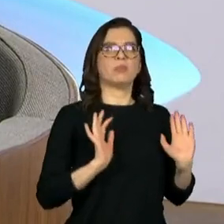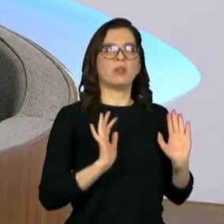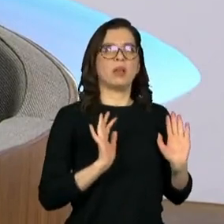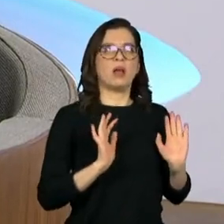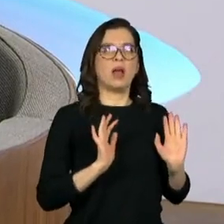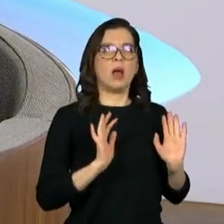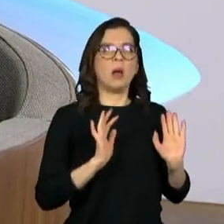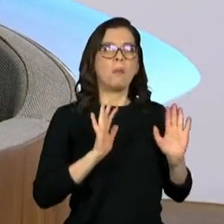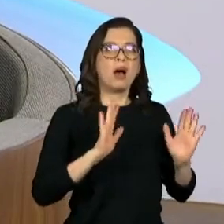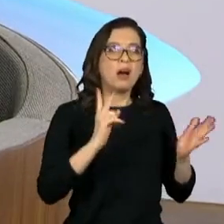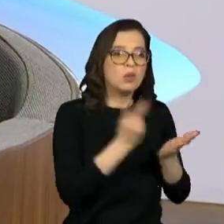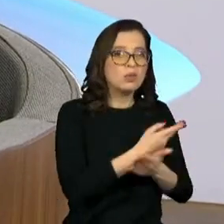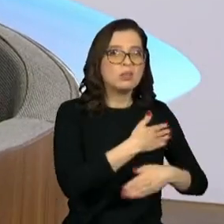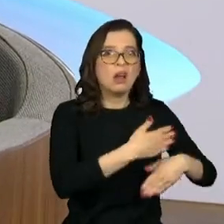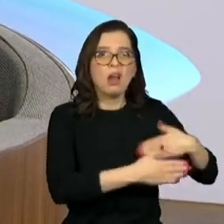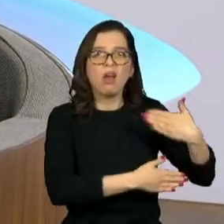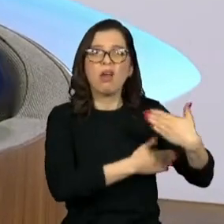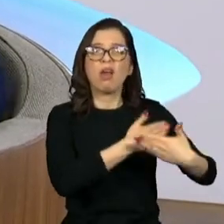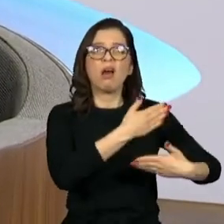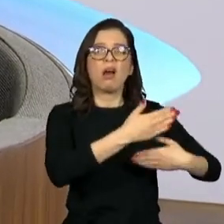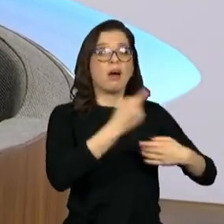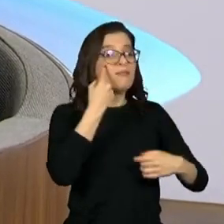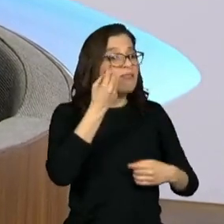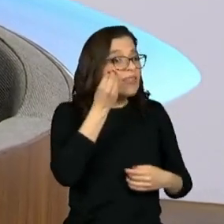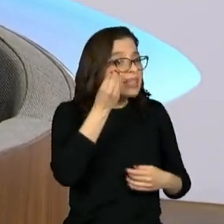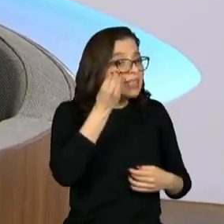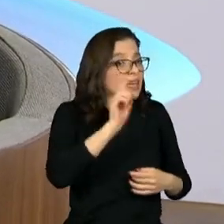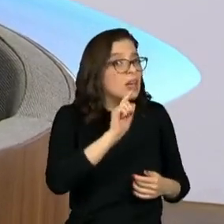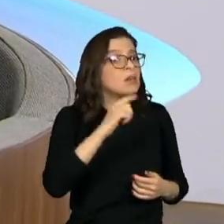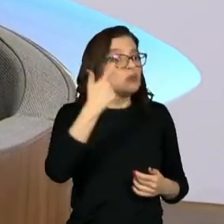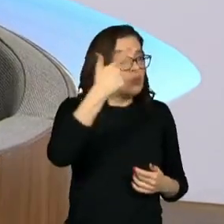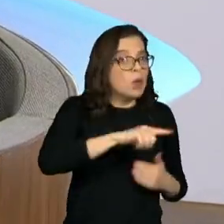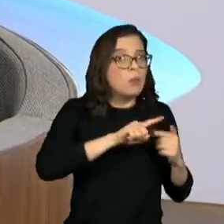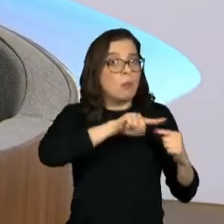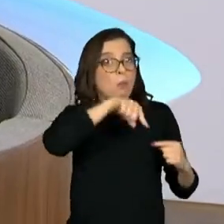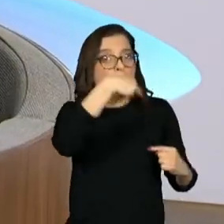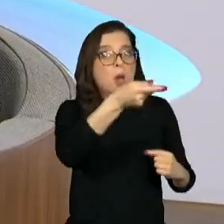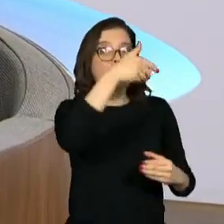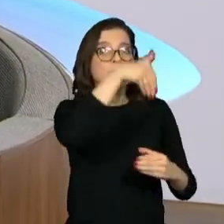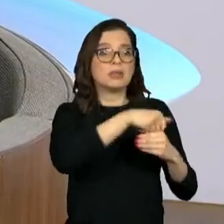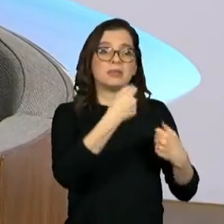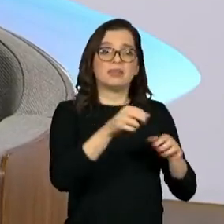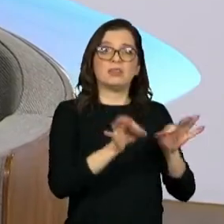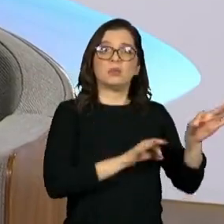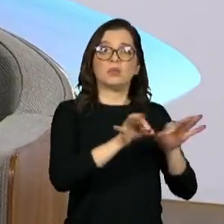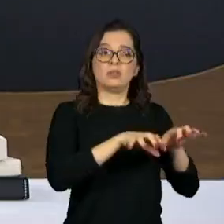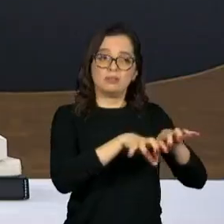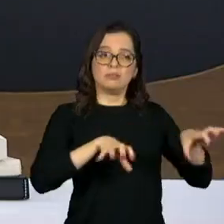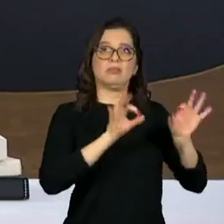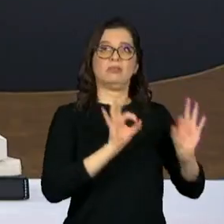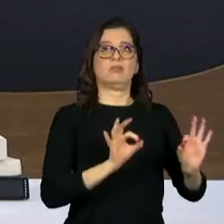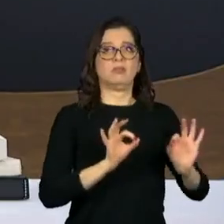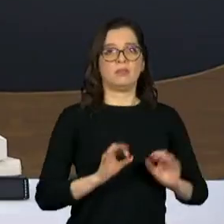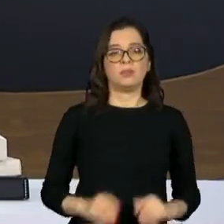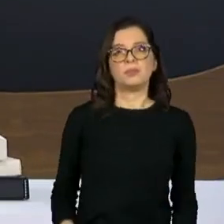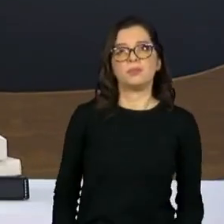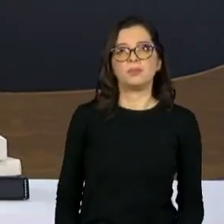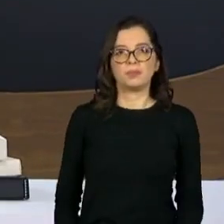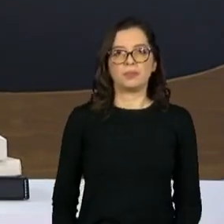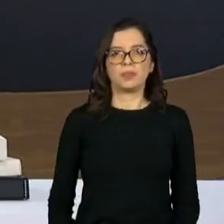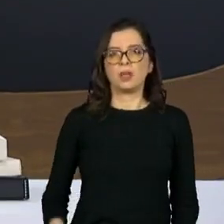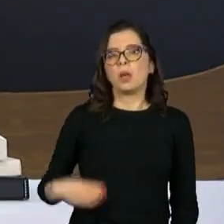and undertaking to compete again to try to win the next time. Trump e Bolsonaro deveriam